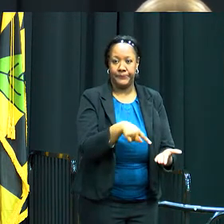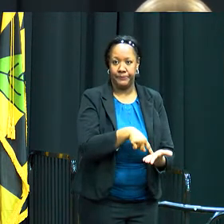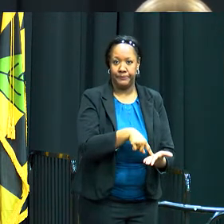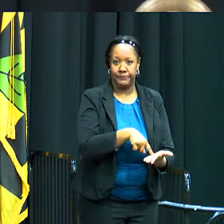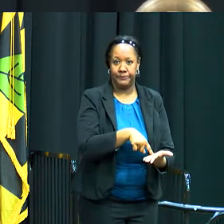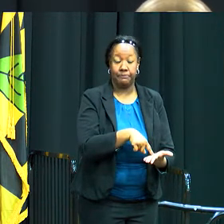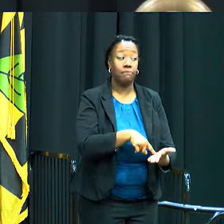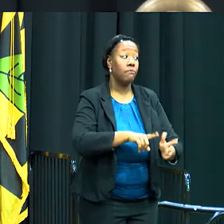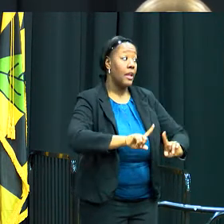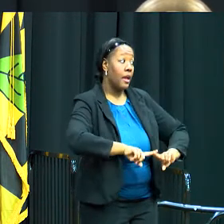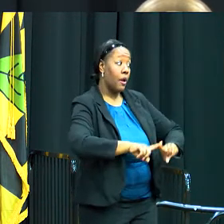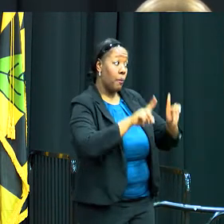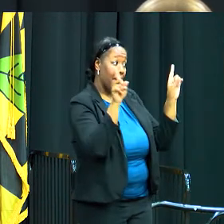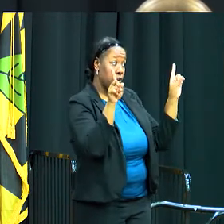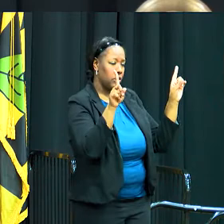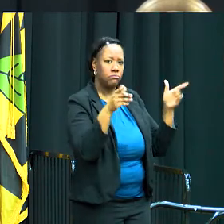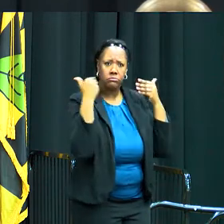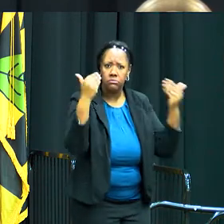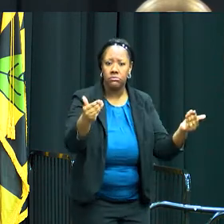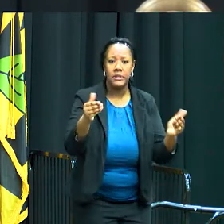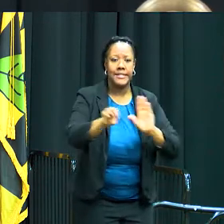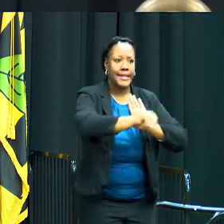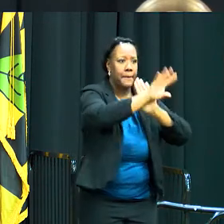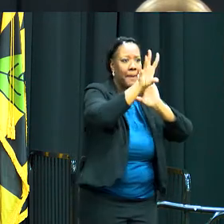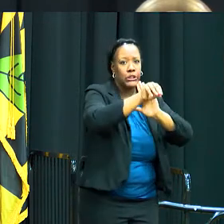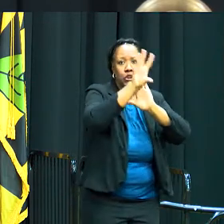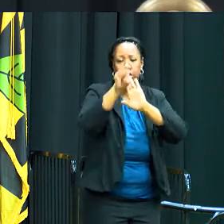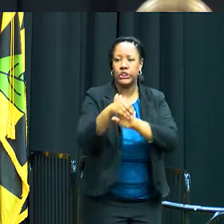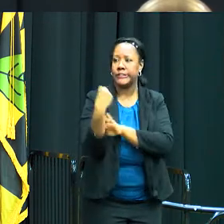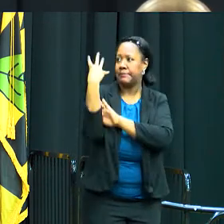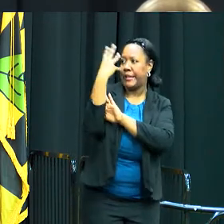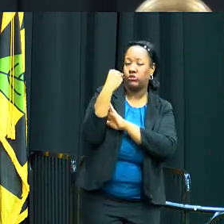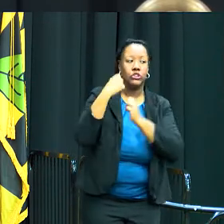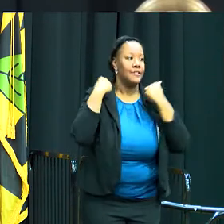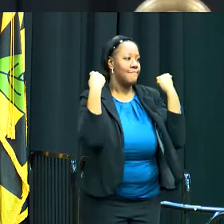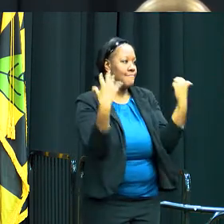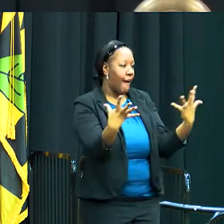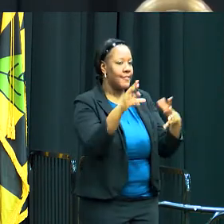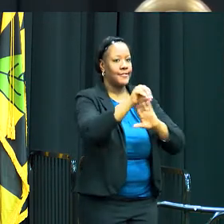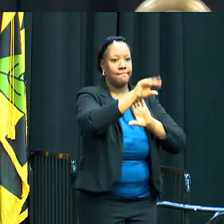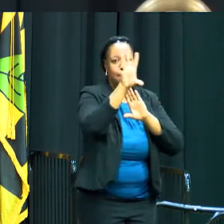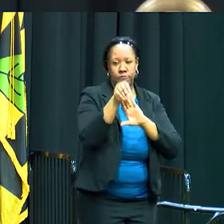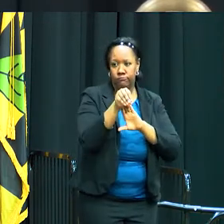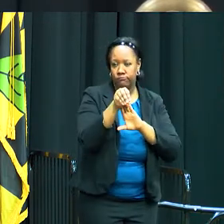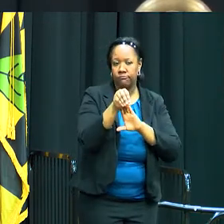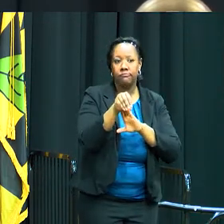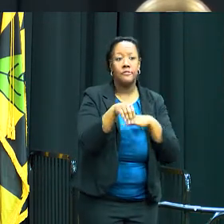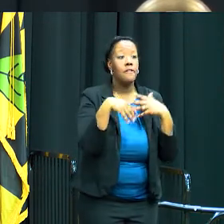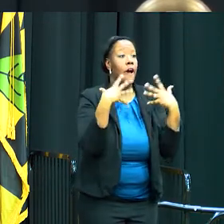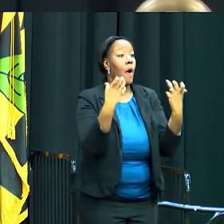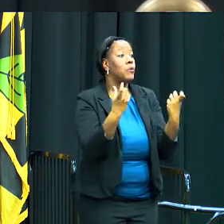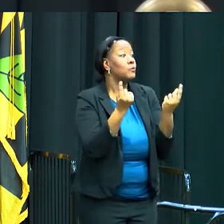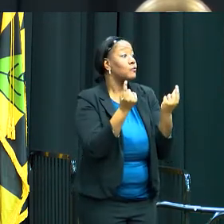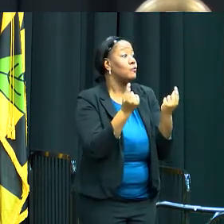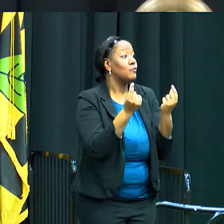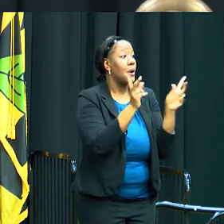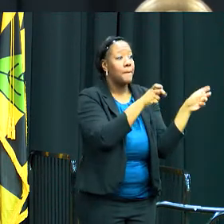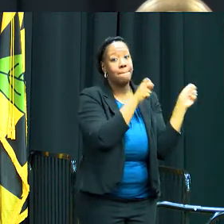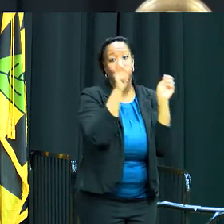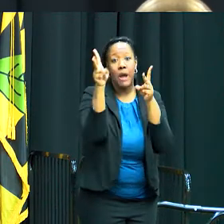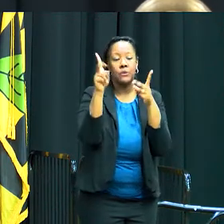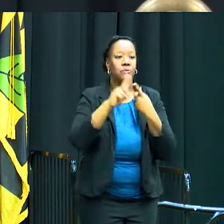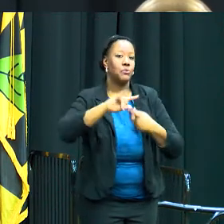However, I want you to take pictures. I want you to take lots and lots of pictures. And I want you to post them